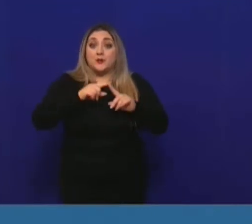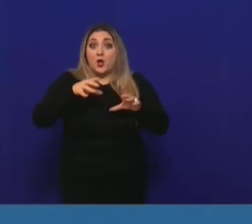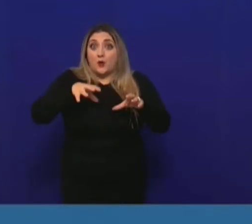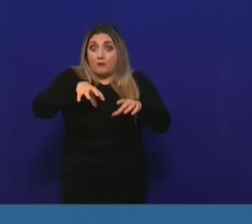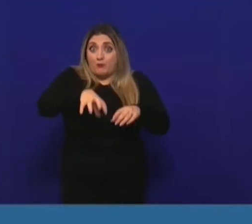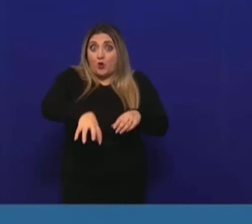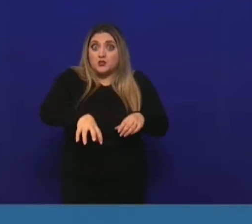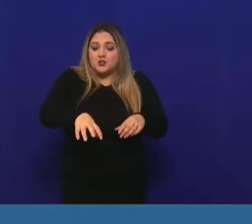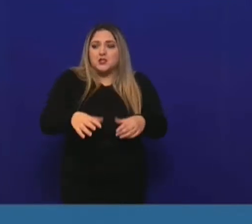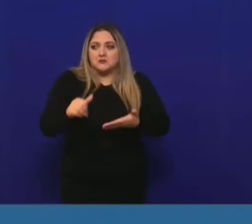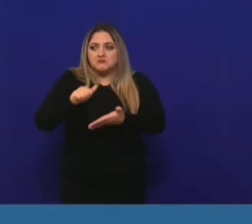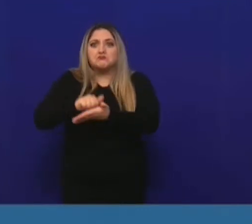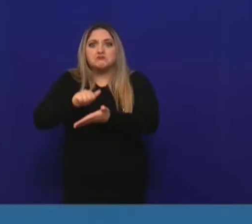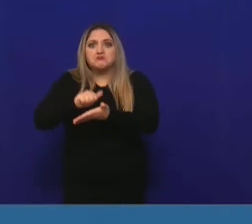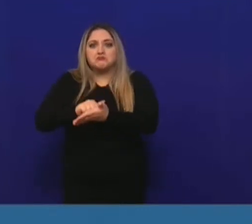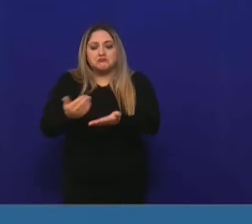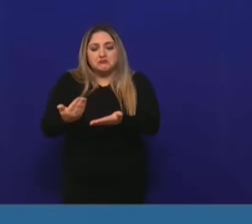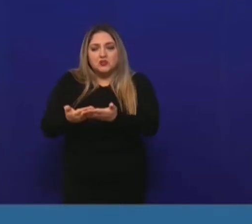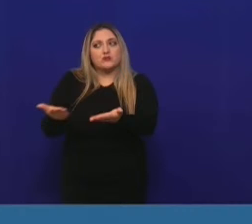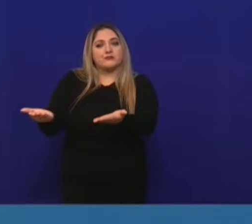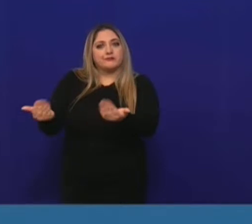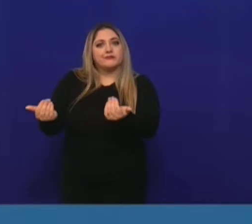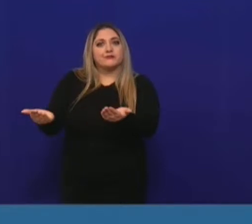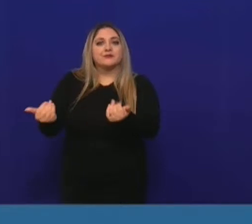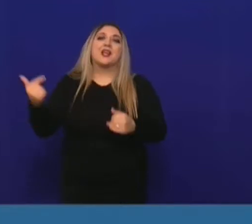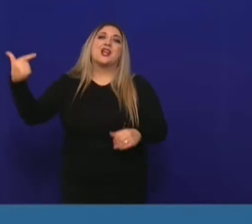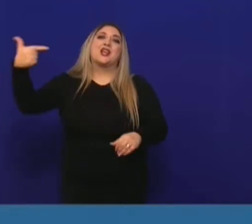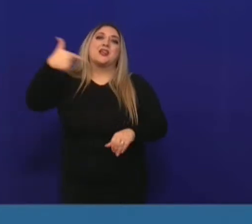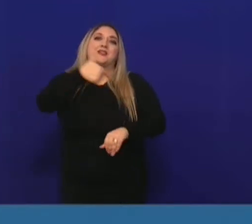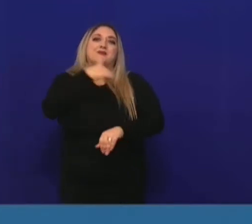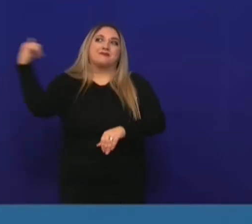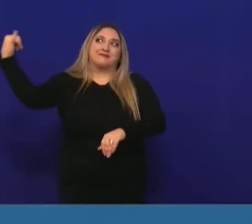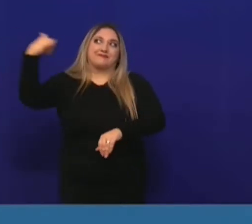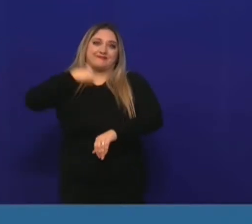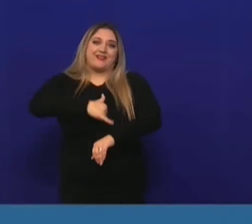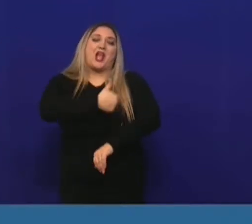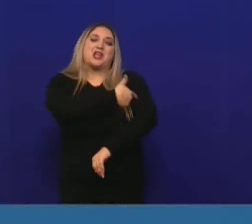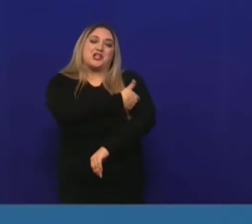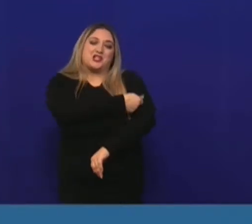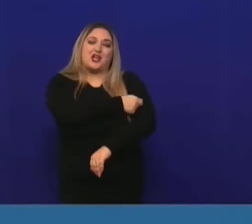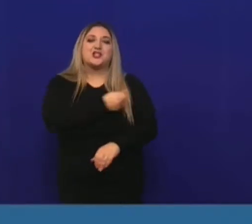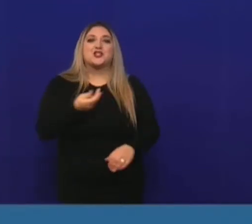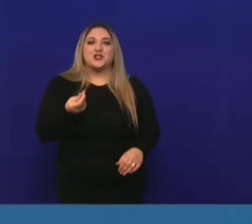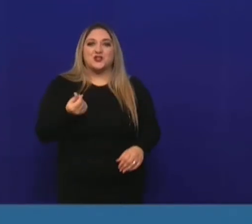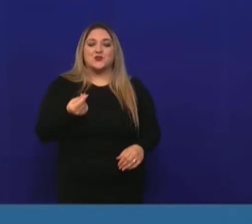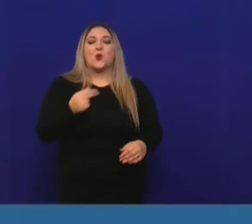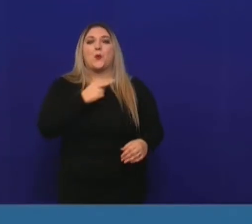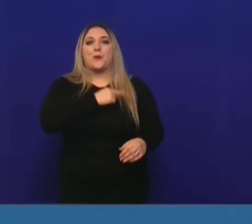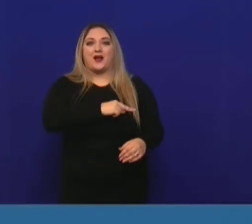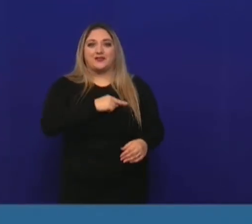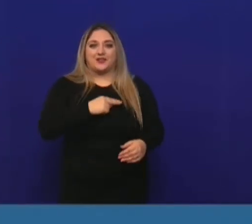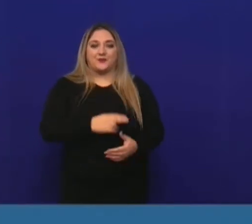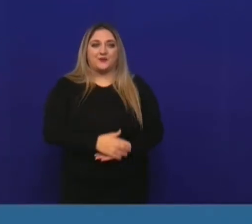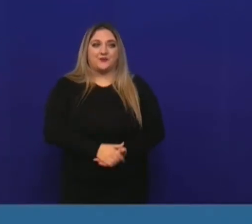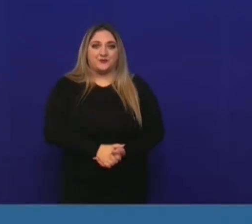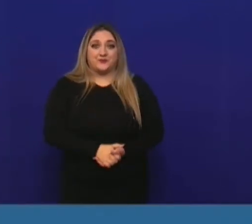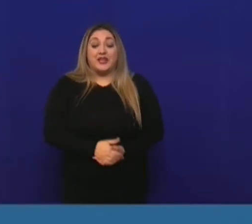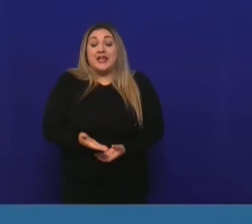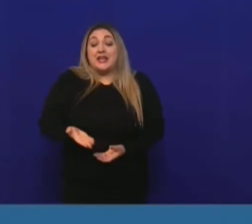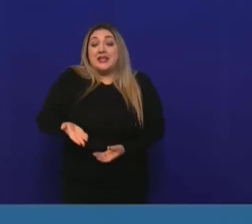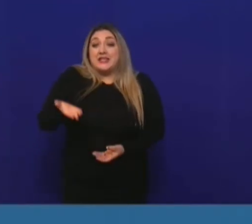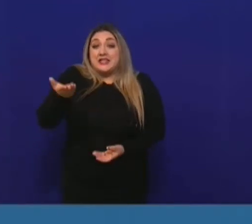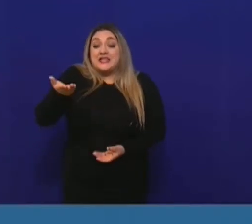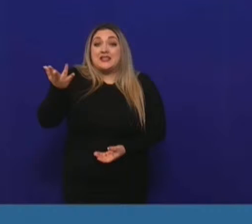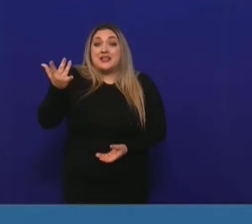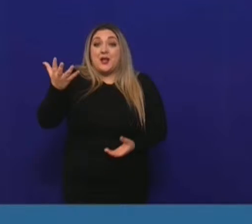diversi kumpaniji ħalli dawk li jiġu liċenzjati l-ewwel aħna nkunu qegħdin nixtruhom u nkunu qegħdin nagħmlu rollout. Iżda ma jkollna